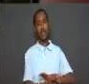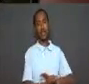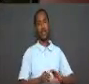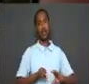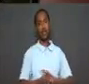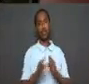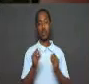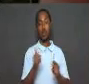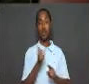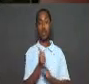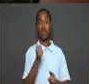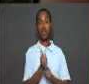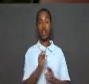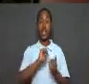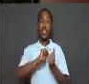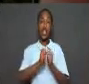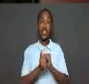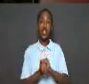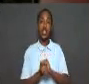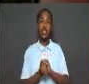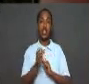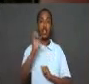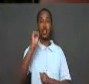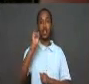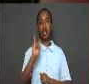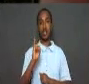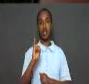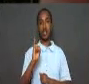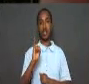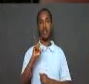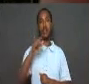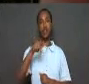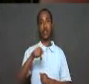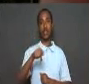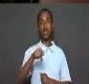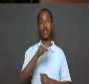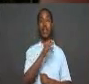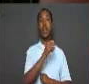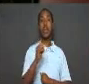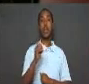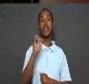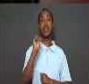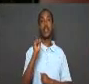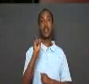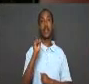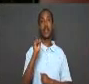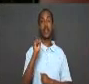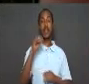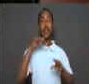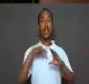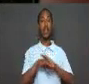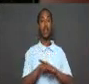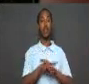the molten metal changes silicon, phosphorus, and sulfur